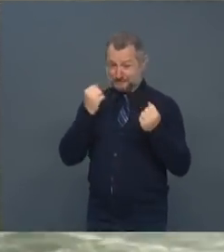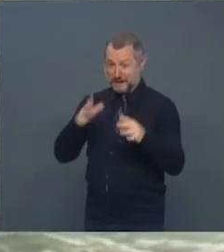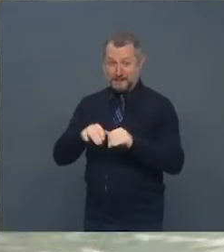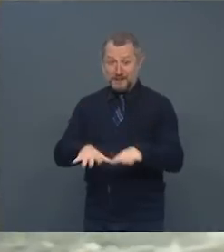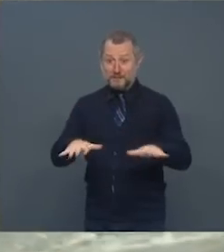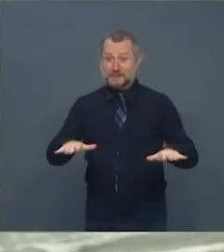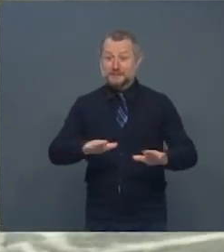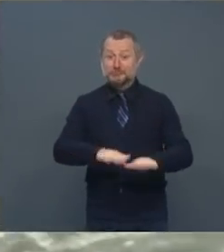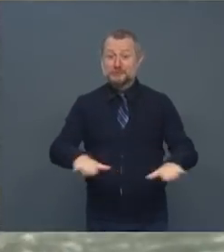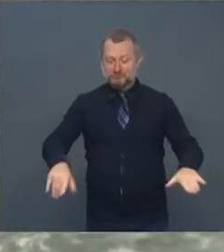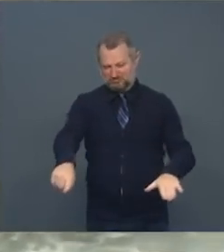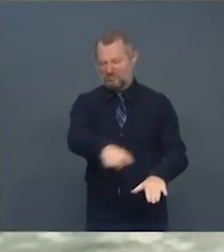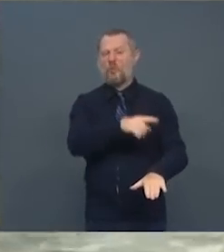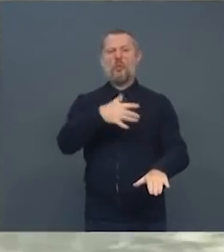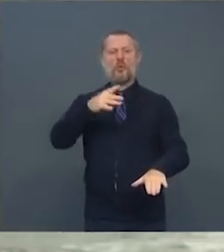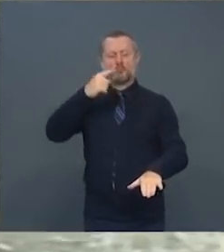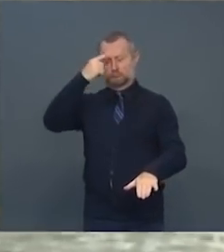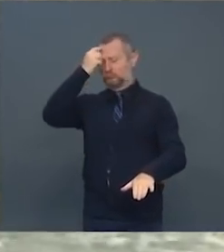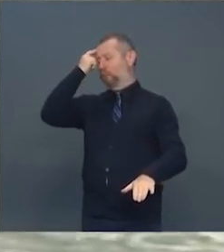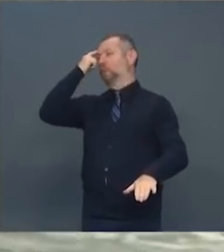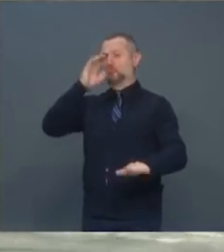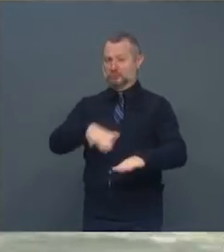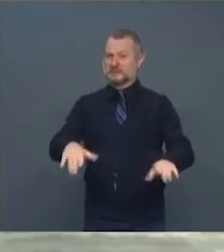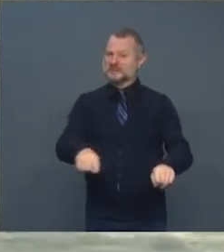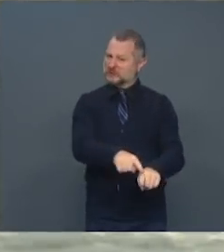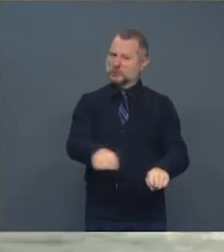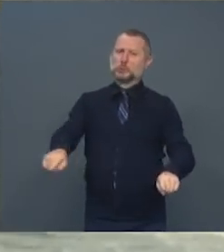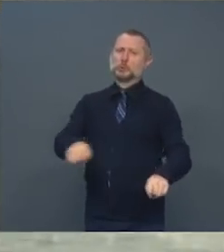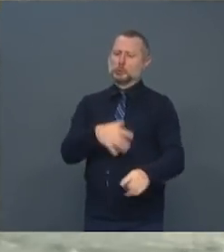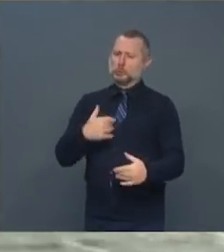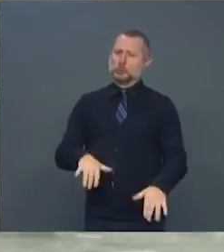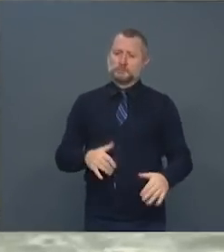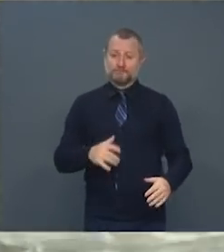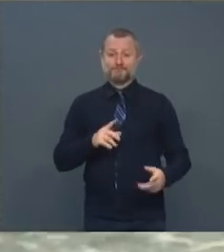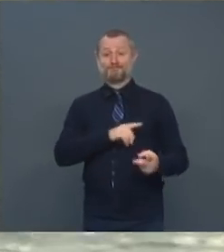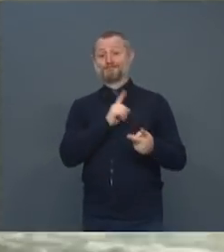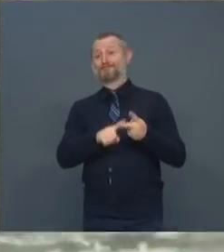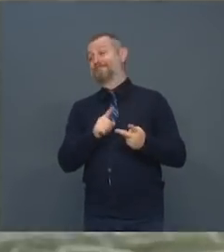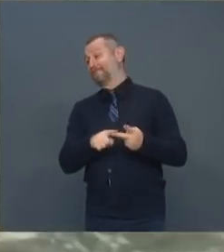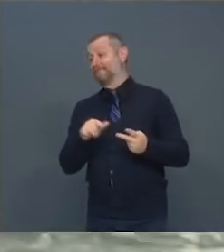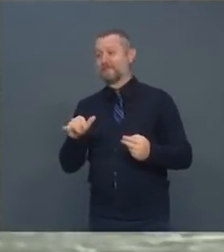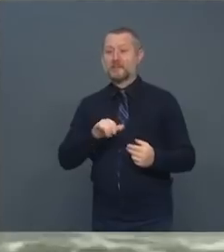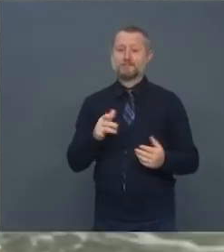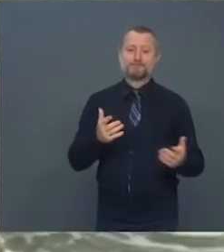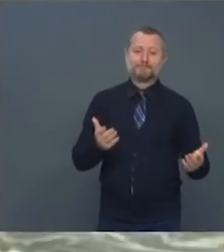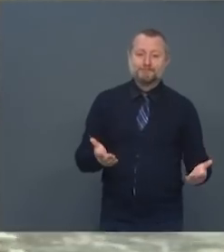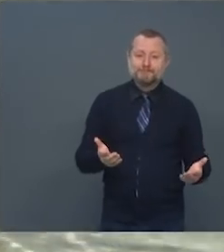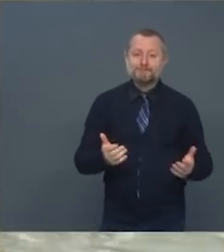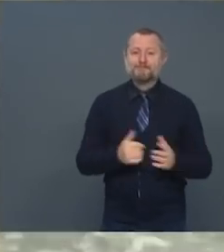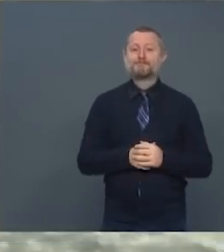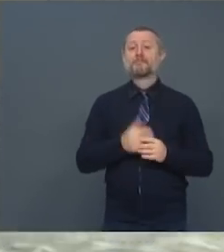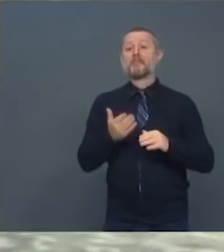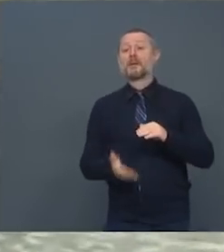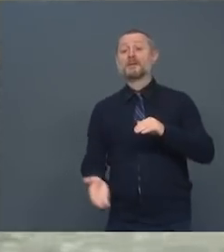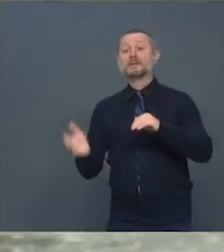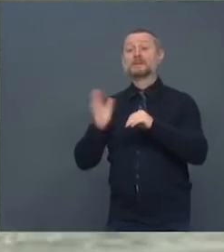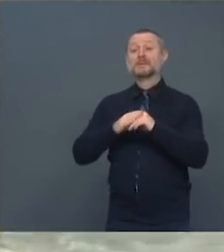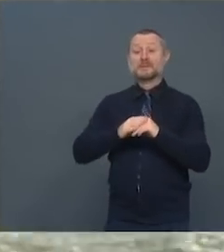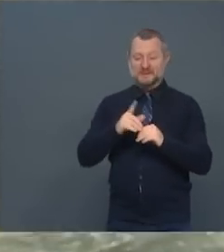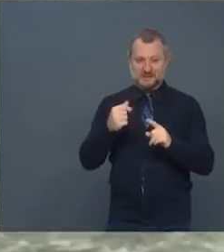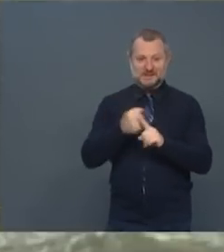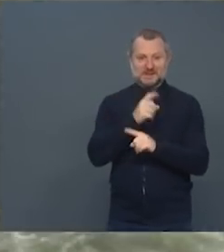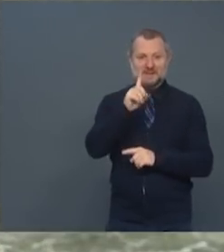going to wind up being. You tell me the effect of the increase in domestic violence, the increase